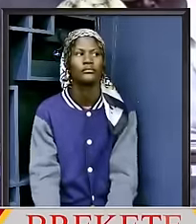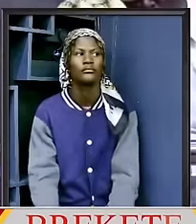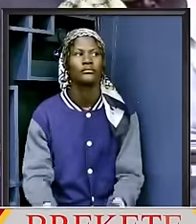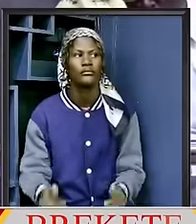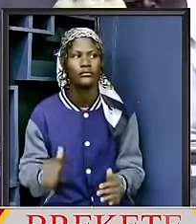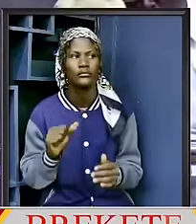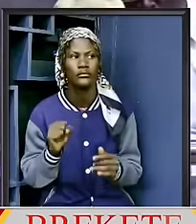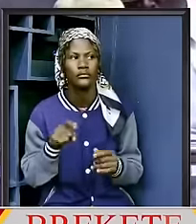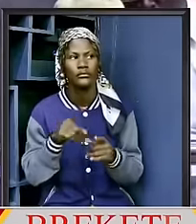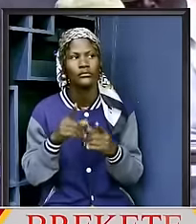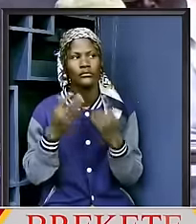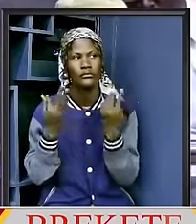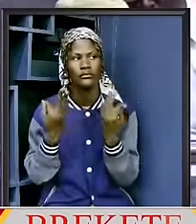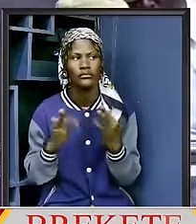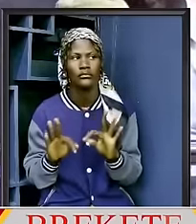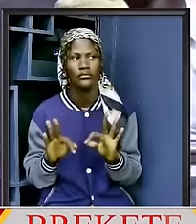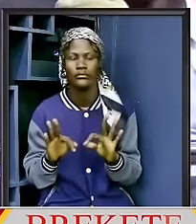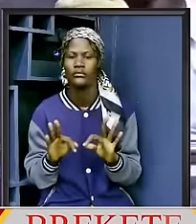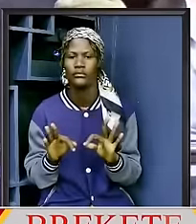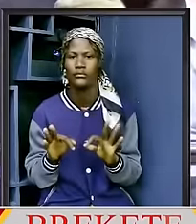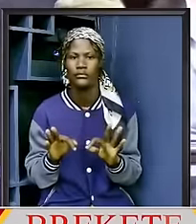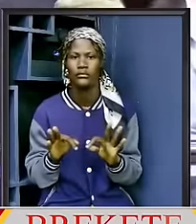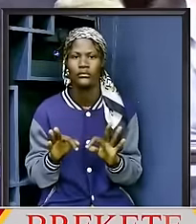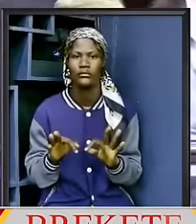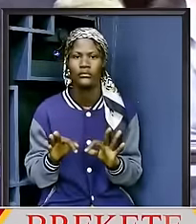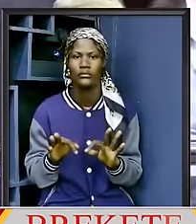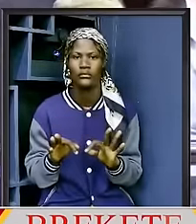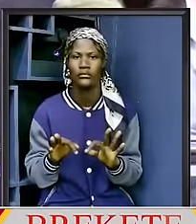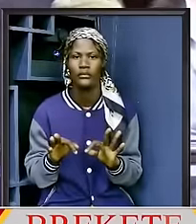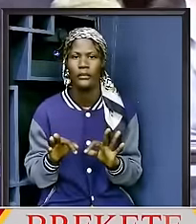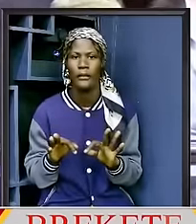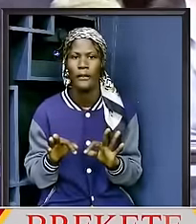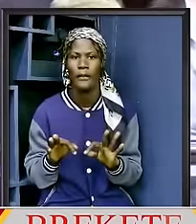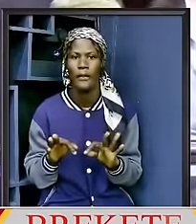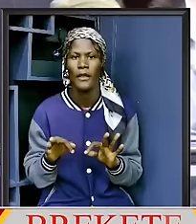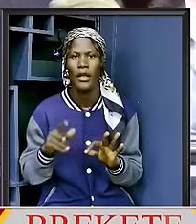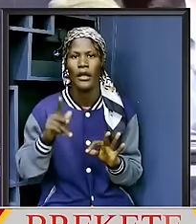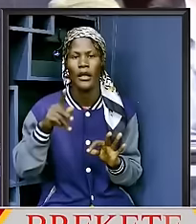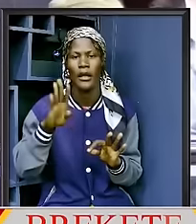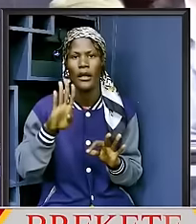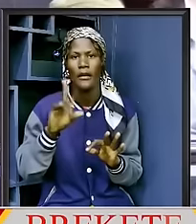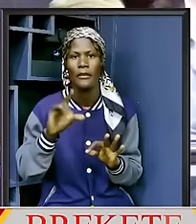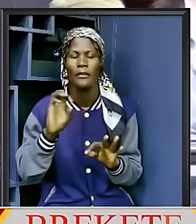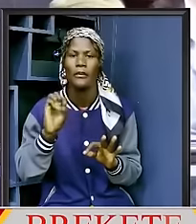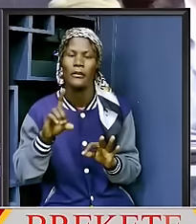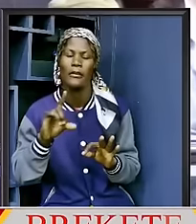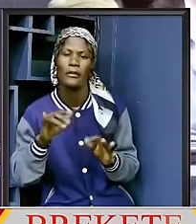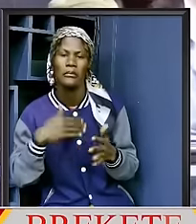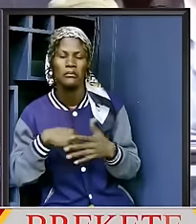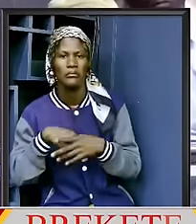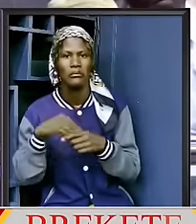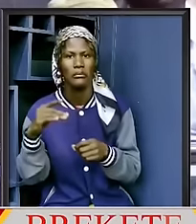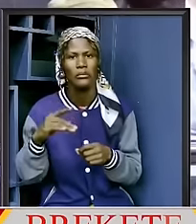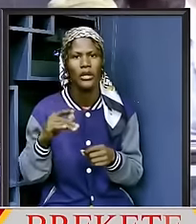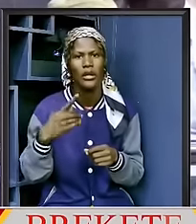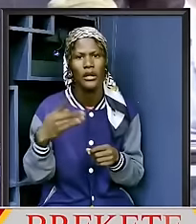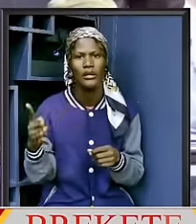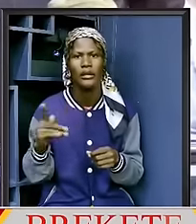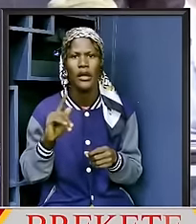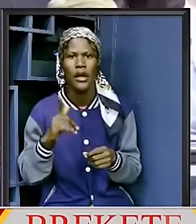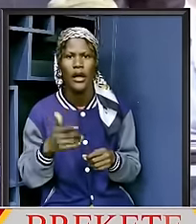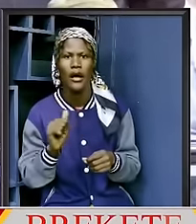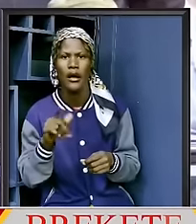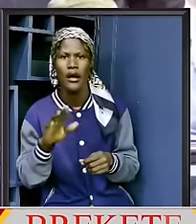I provided level 14 that December. So they bailed me out. So the man, the guarantor, now